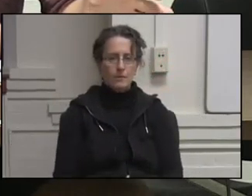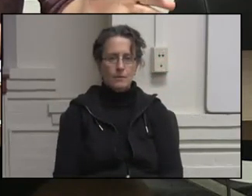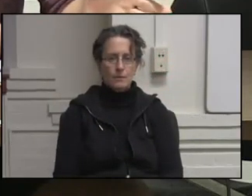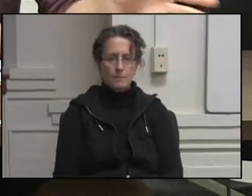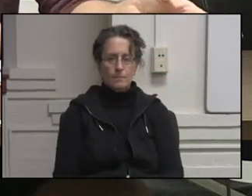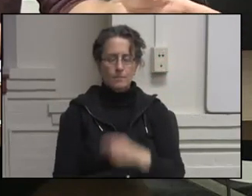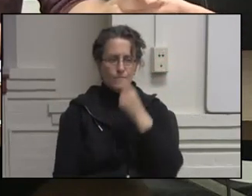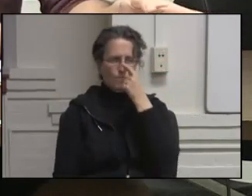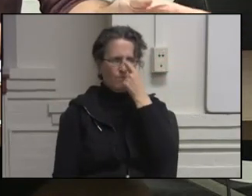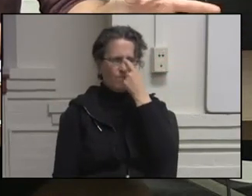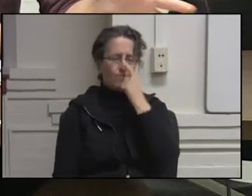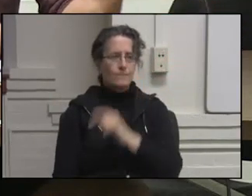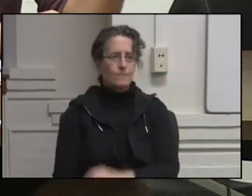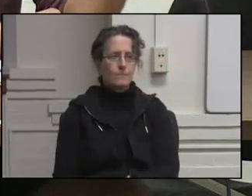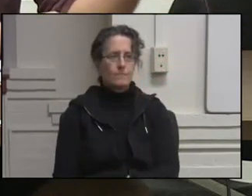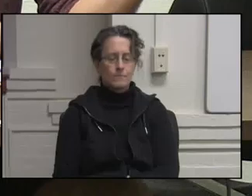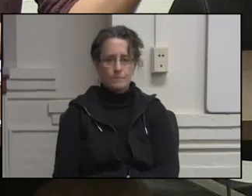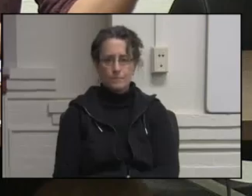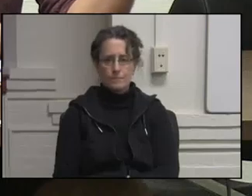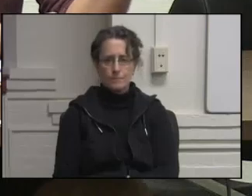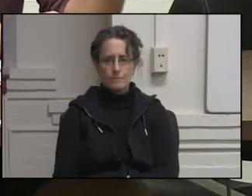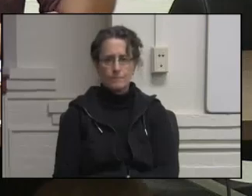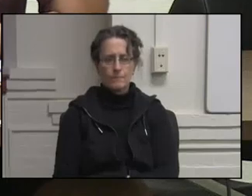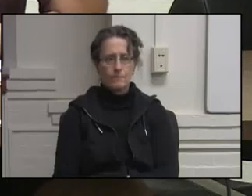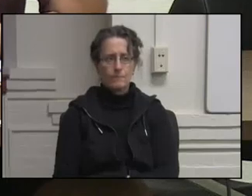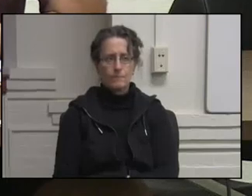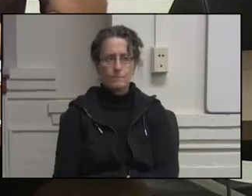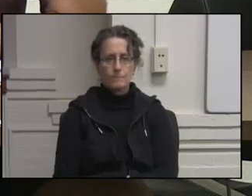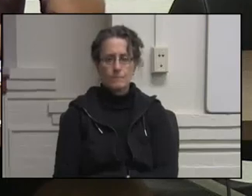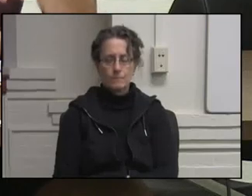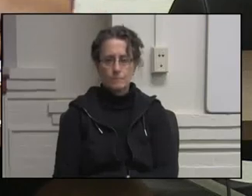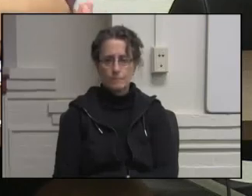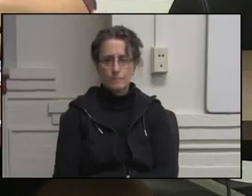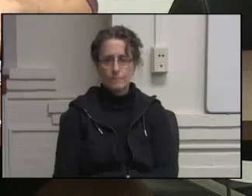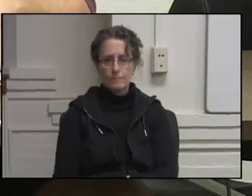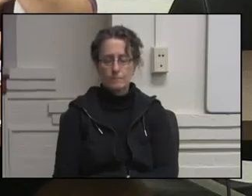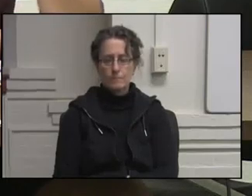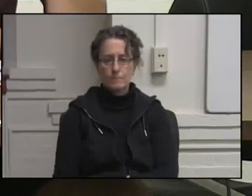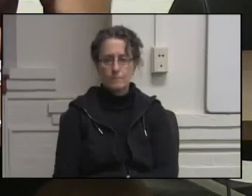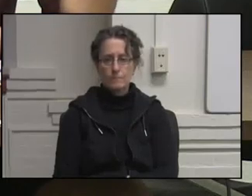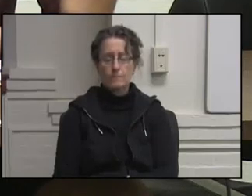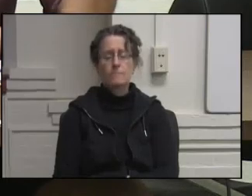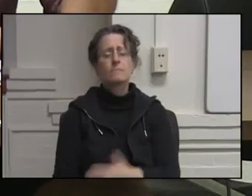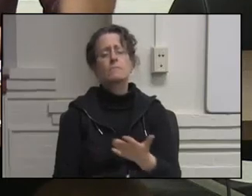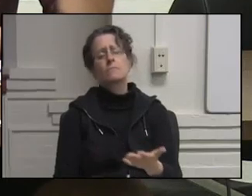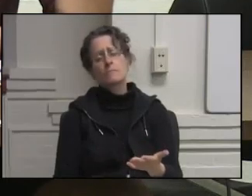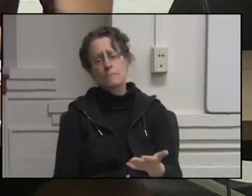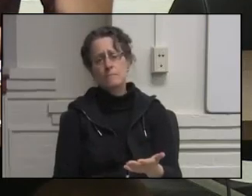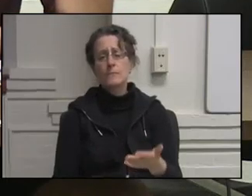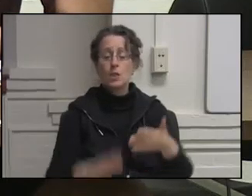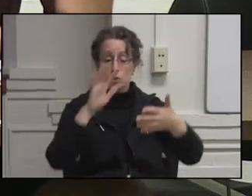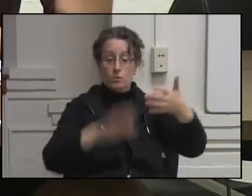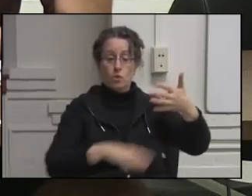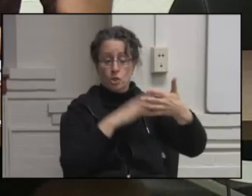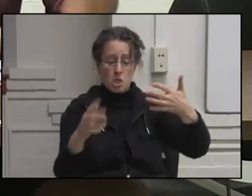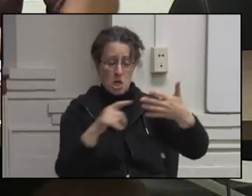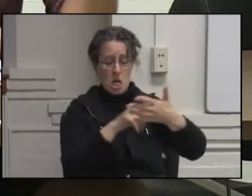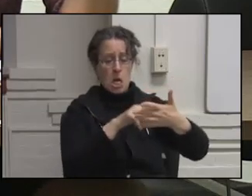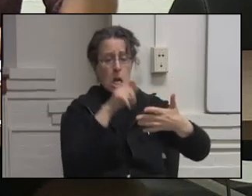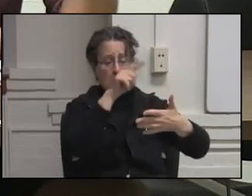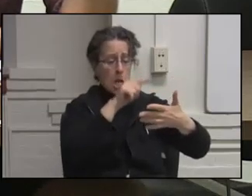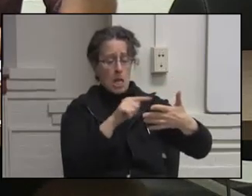this isn't directly disagreeing. I don't think you were saying the opposite of this, but there are going to be some things on here that save the town money,